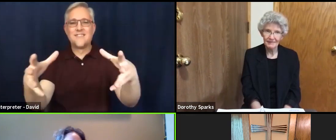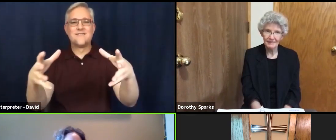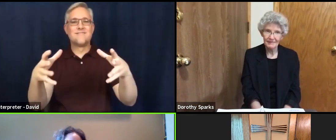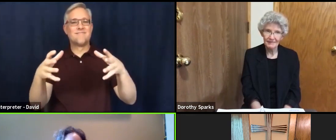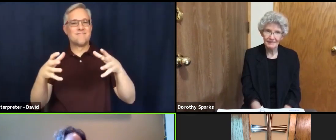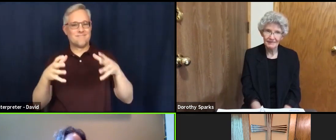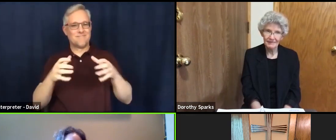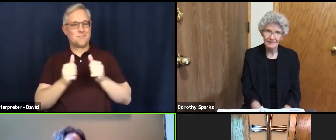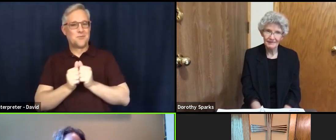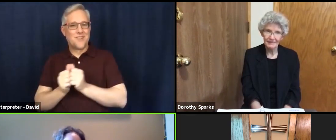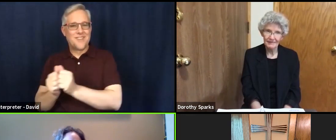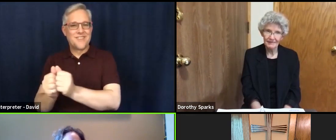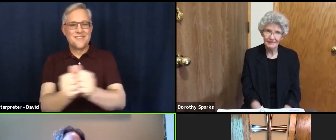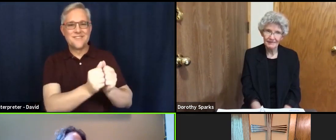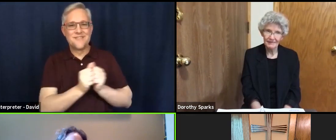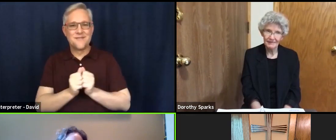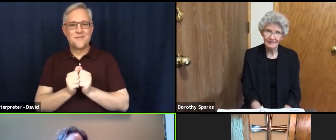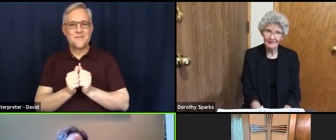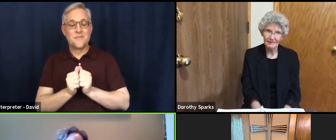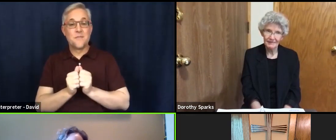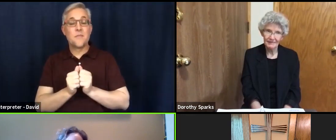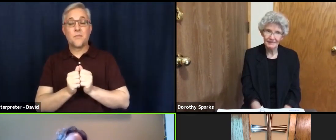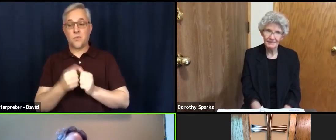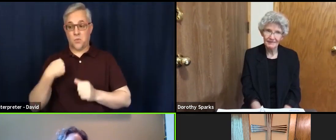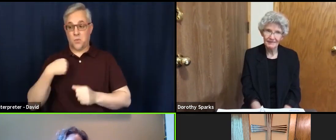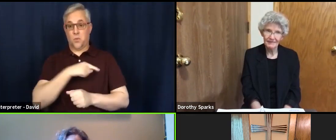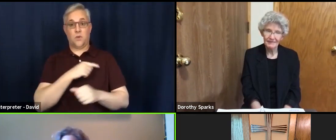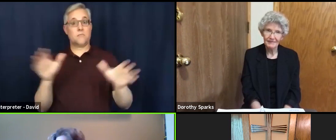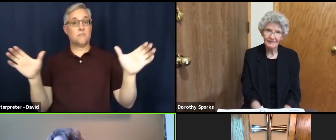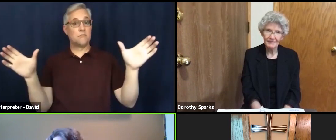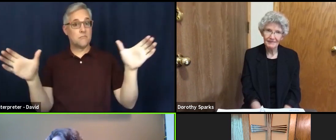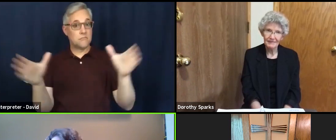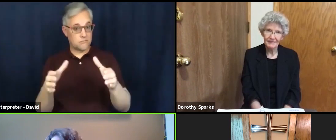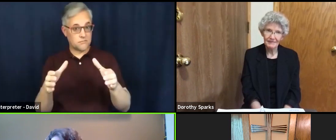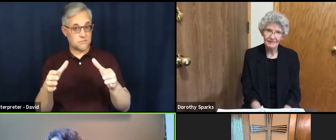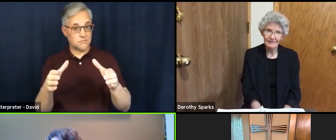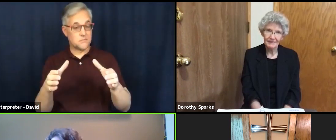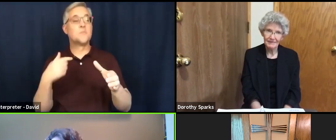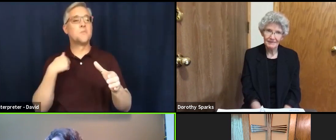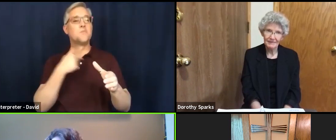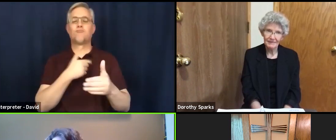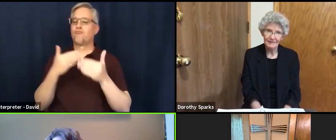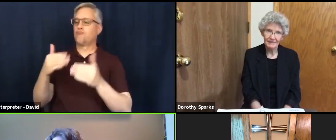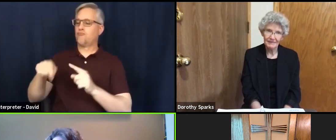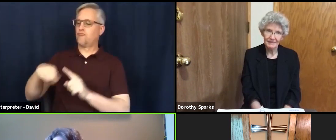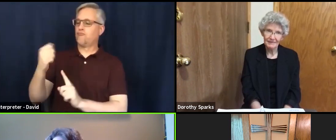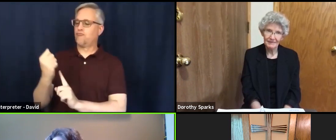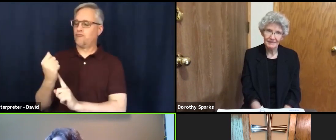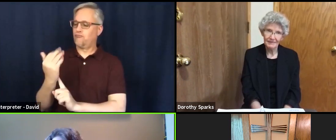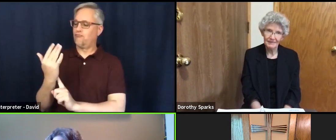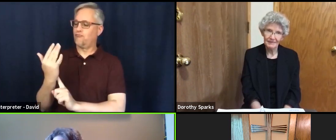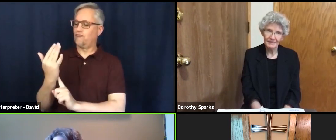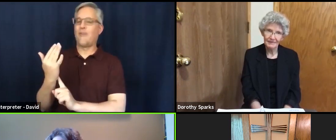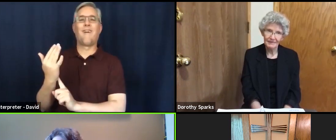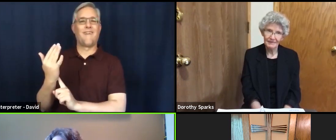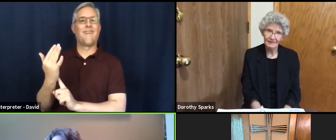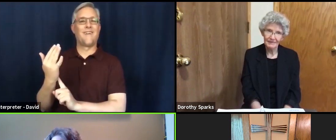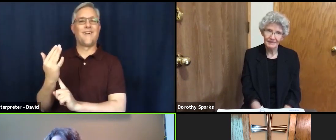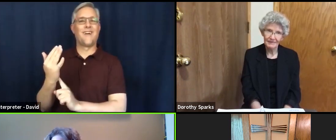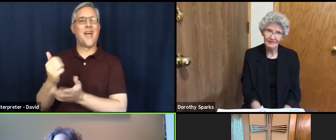As we gather, we light a candle to remember that we are not alone.